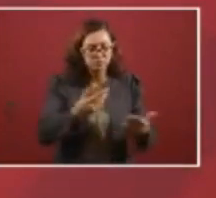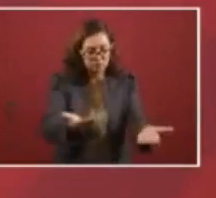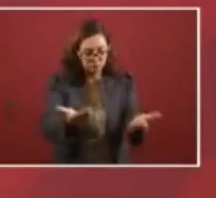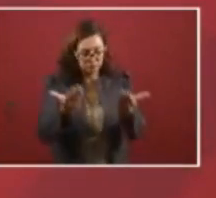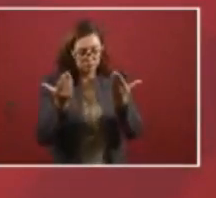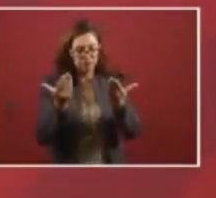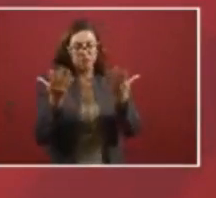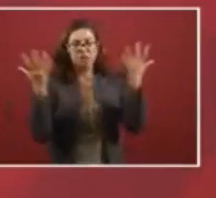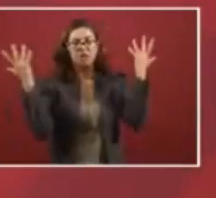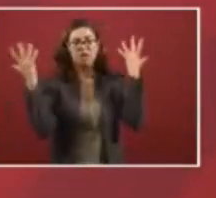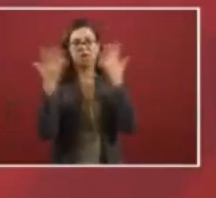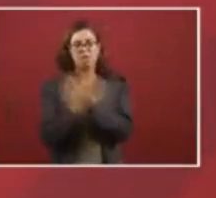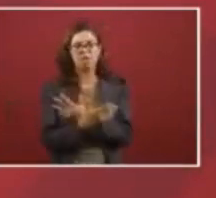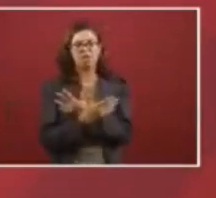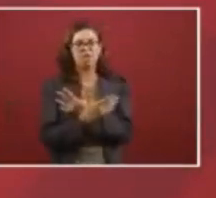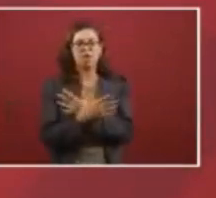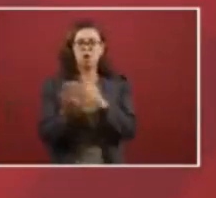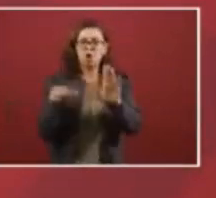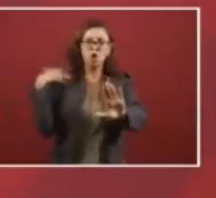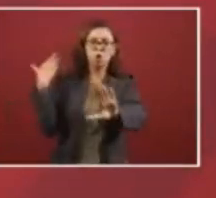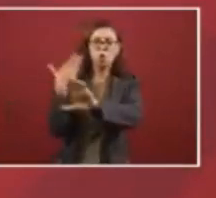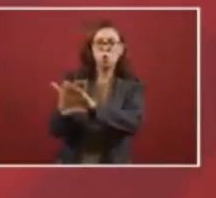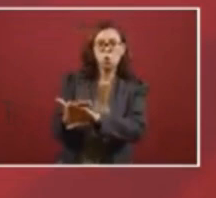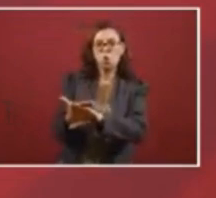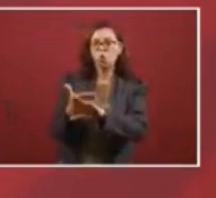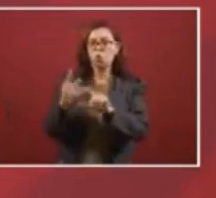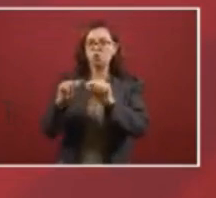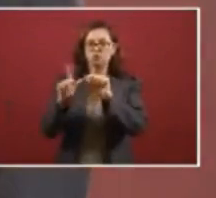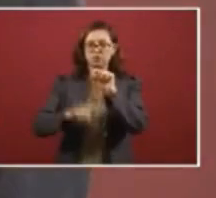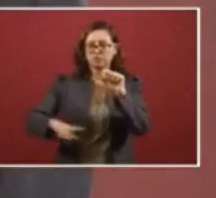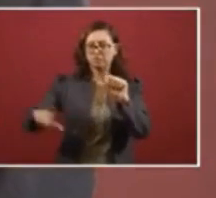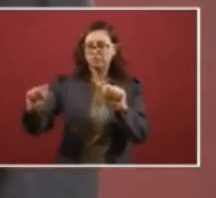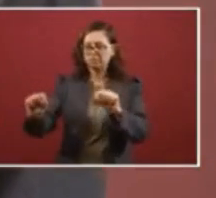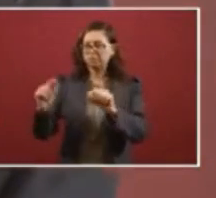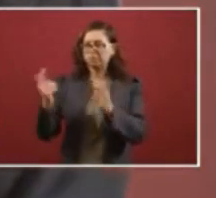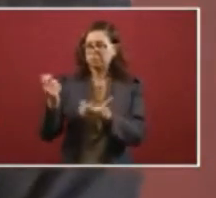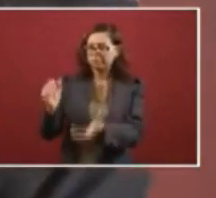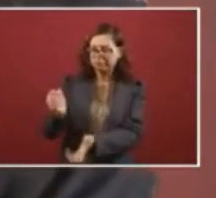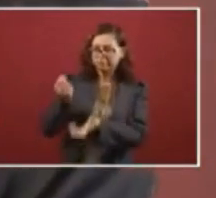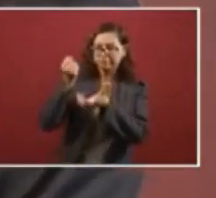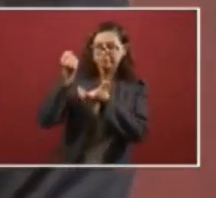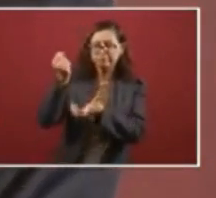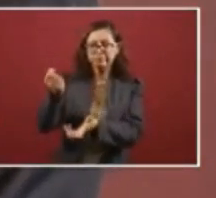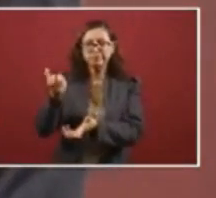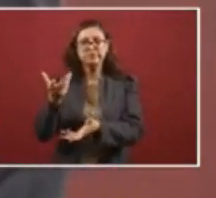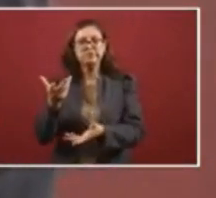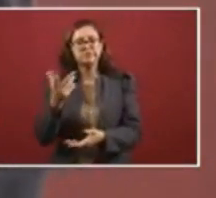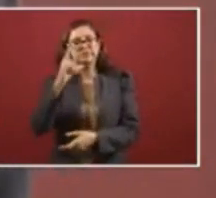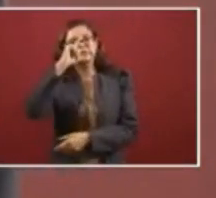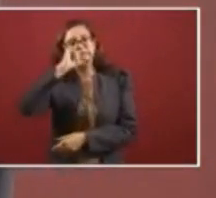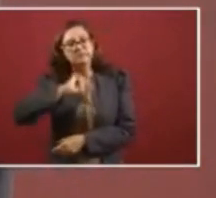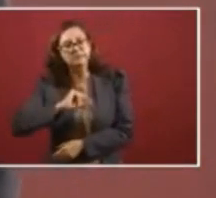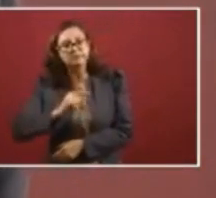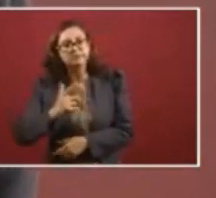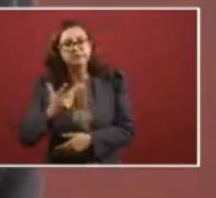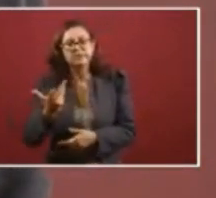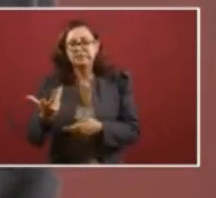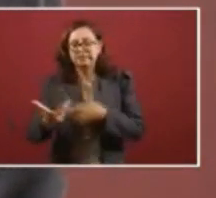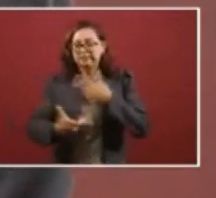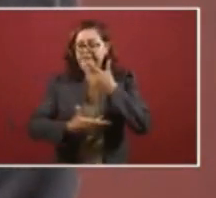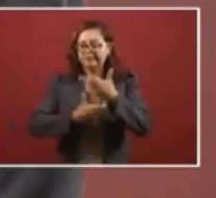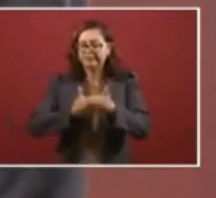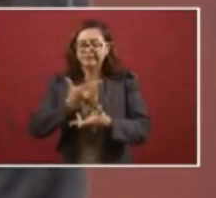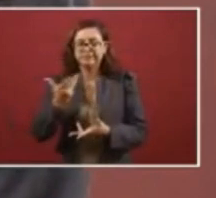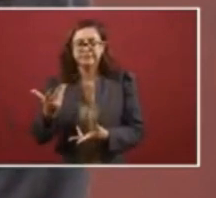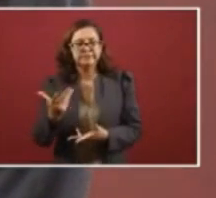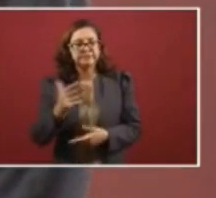were bad for the public. And for that reason, we